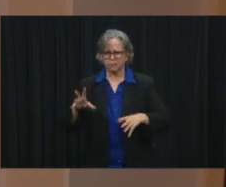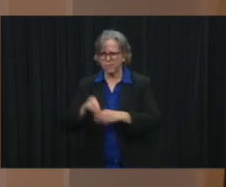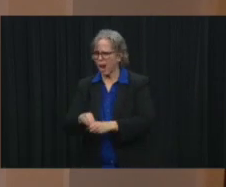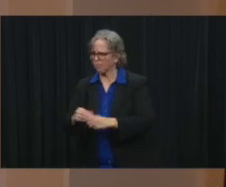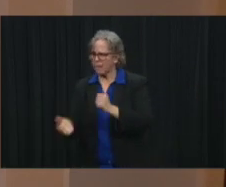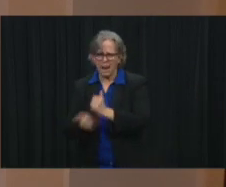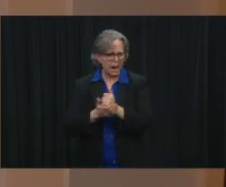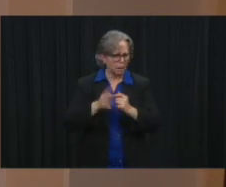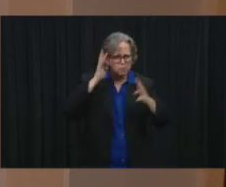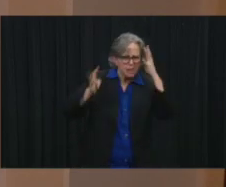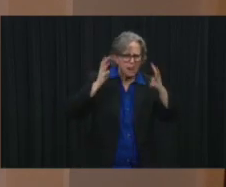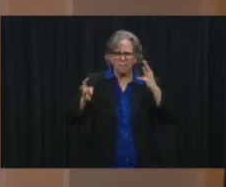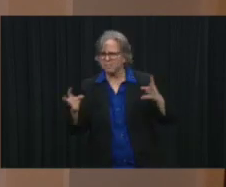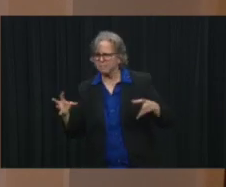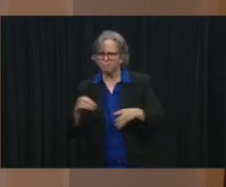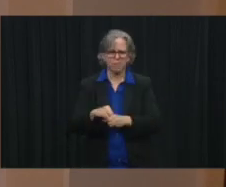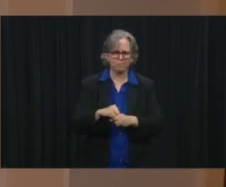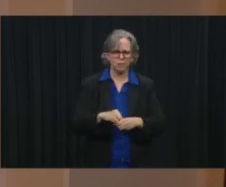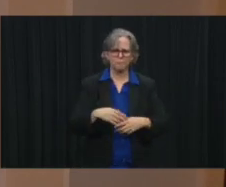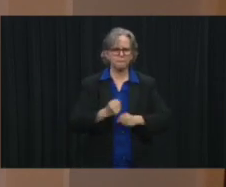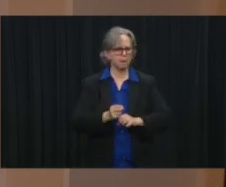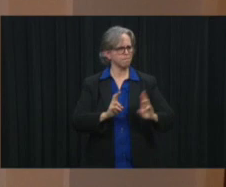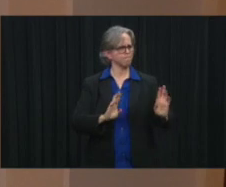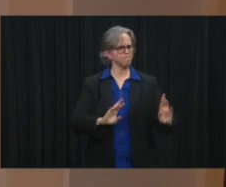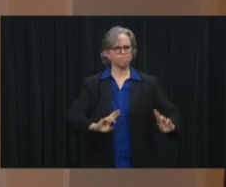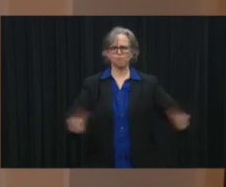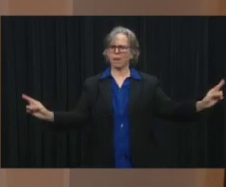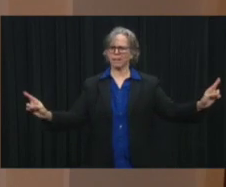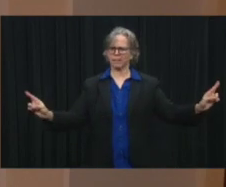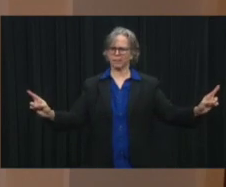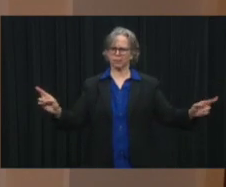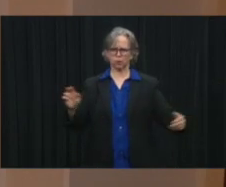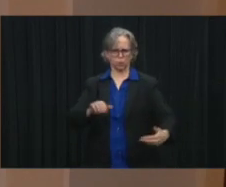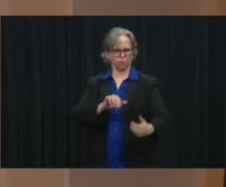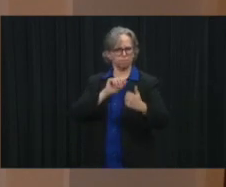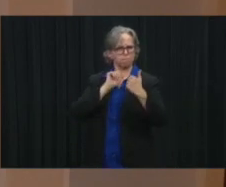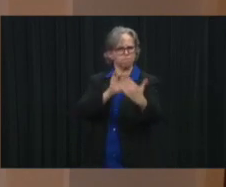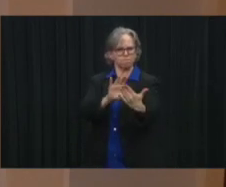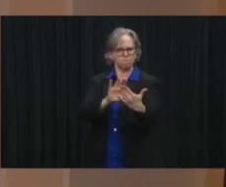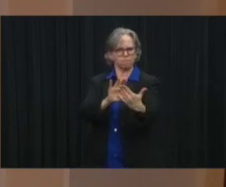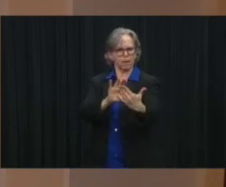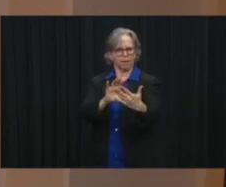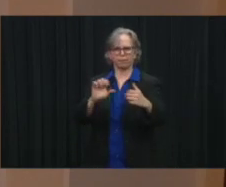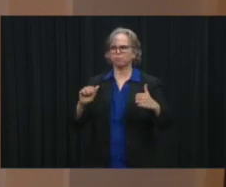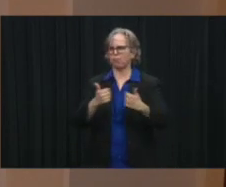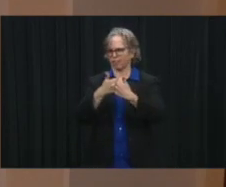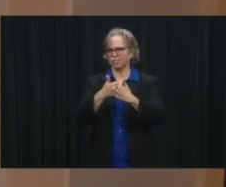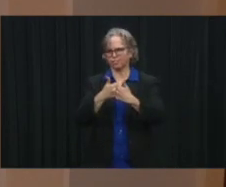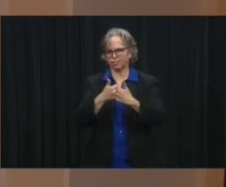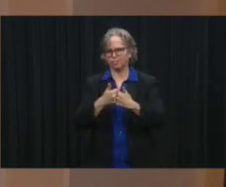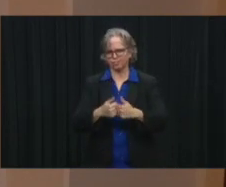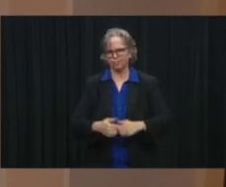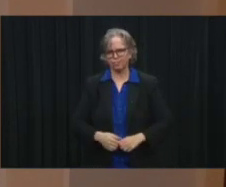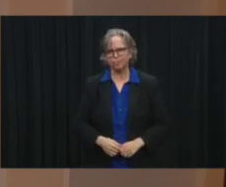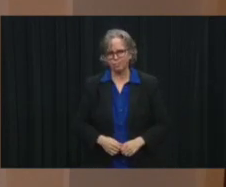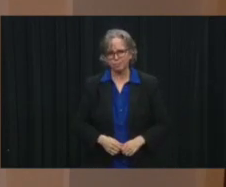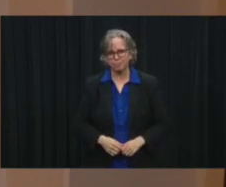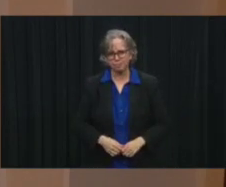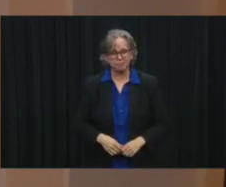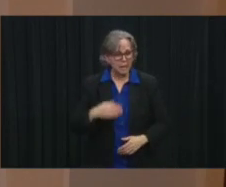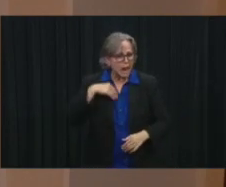raise themselves to the moment. And it's an important thing to do. I remember during the blizzard